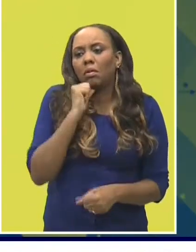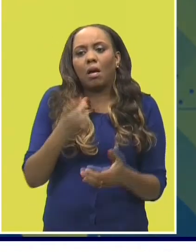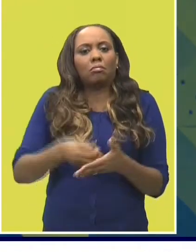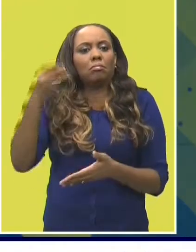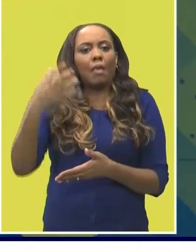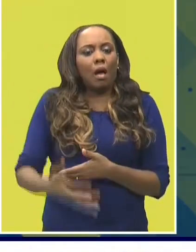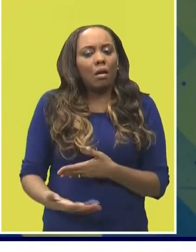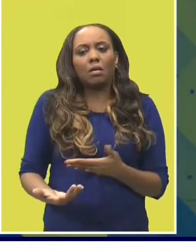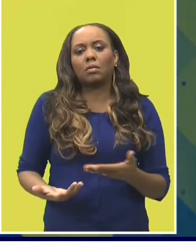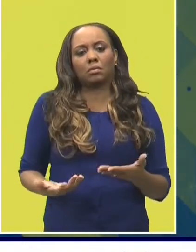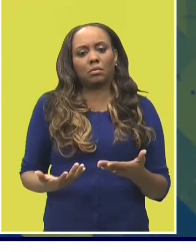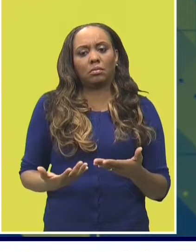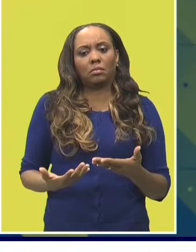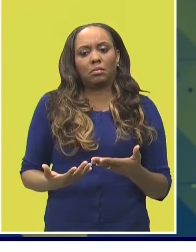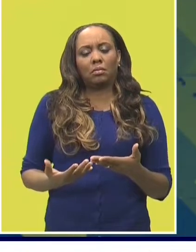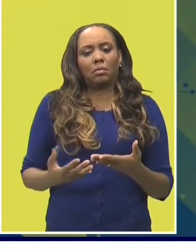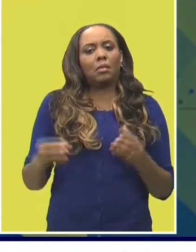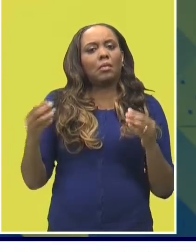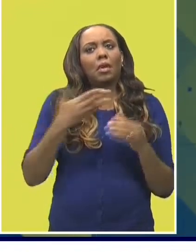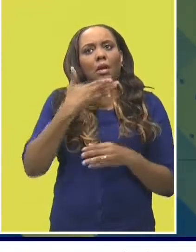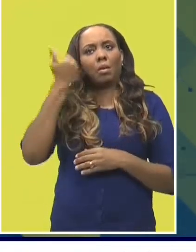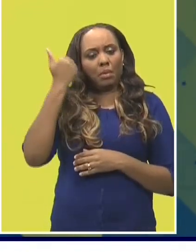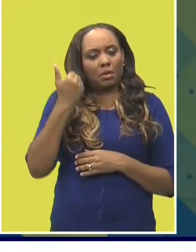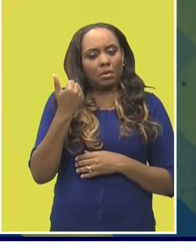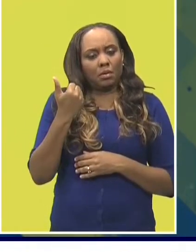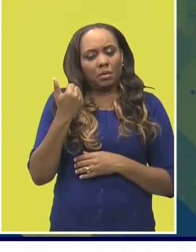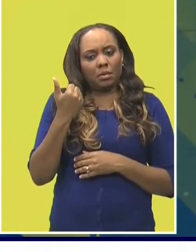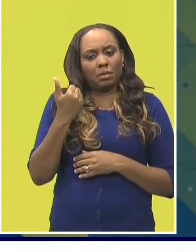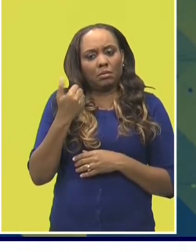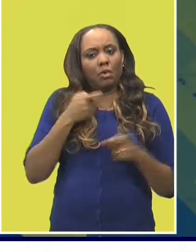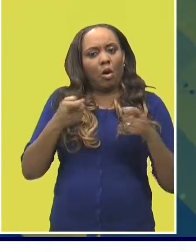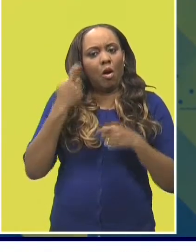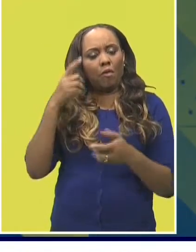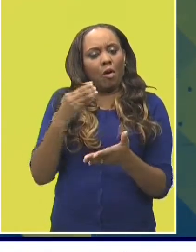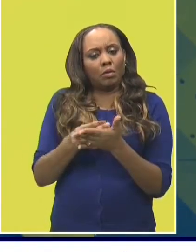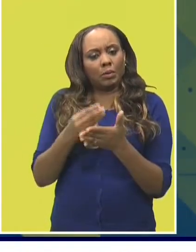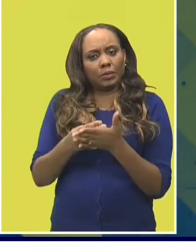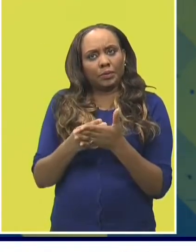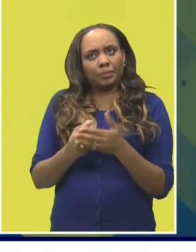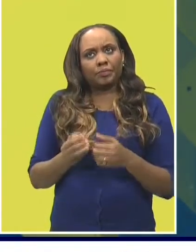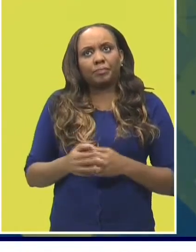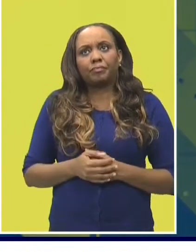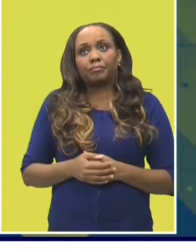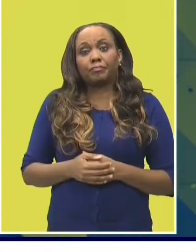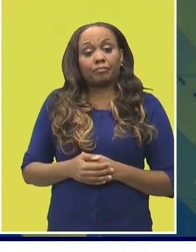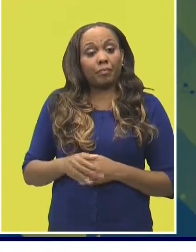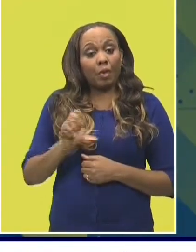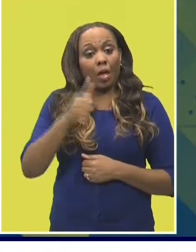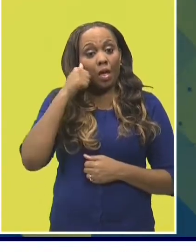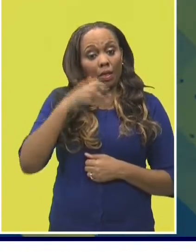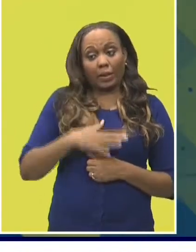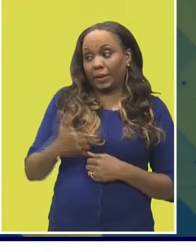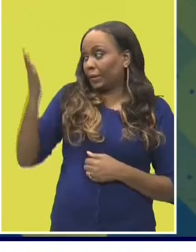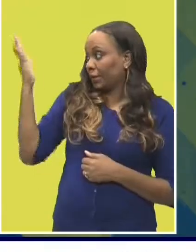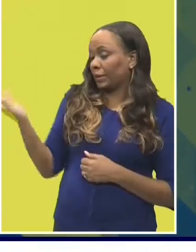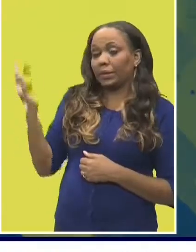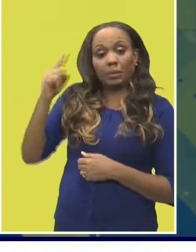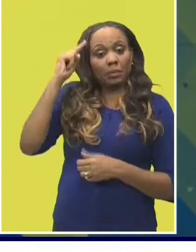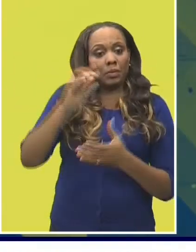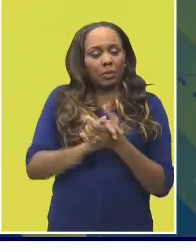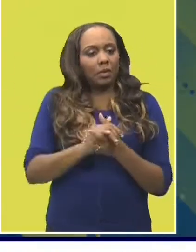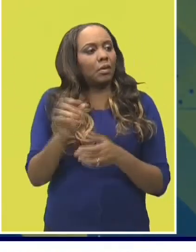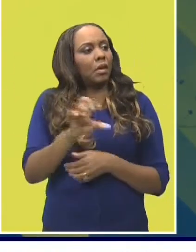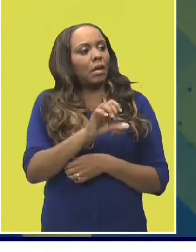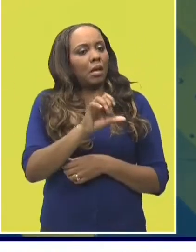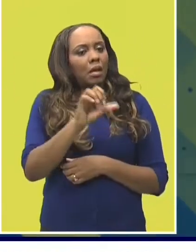much more cost-effective. Executive Director of the BCCI, Michelle Laban-Clark, believes the Chamber and other